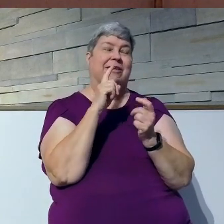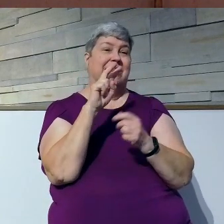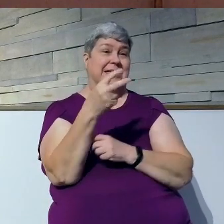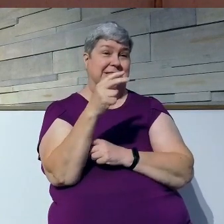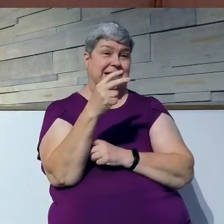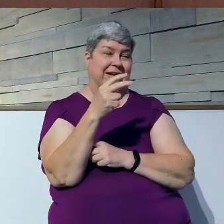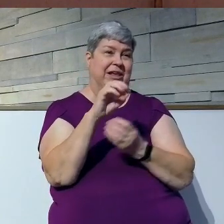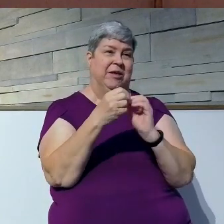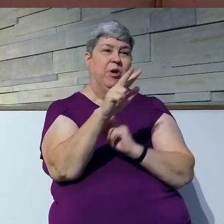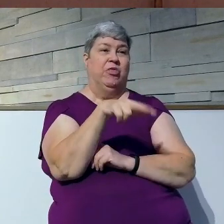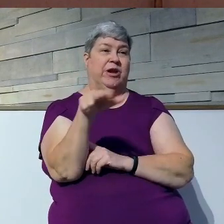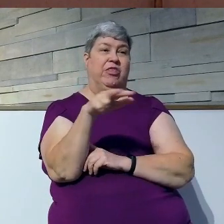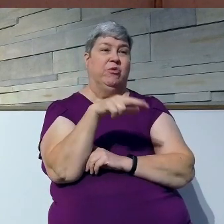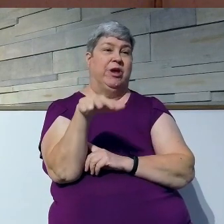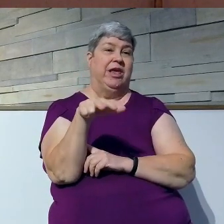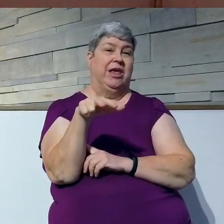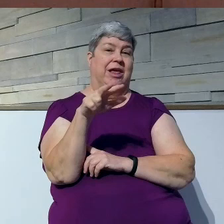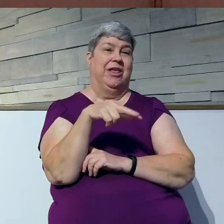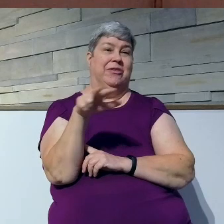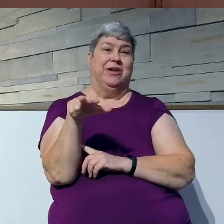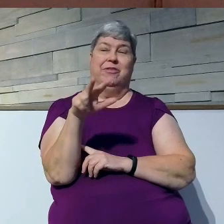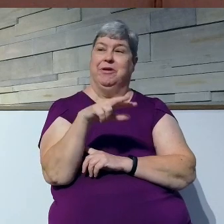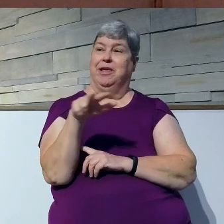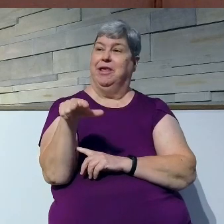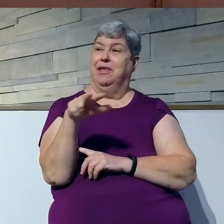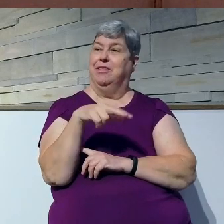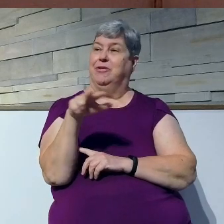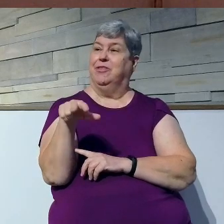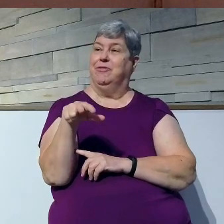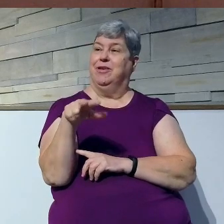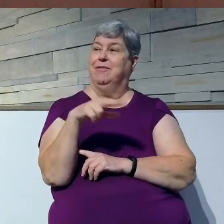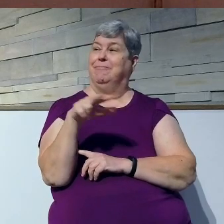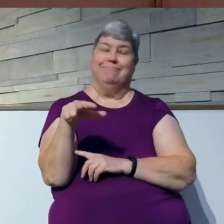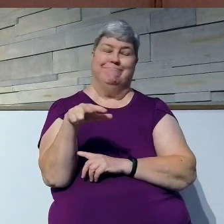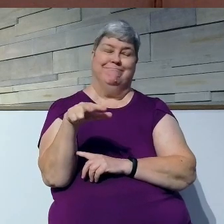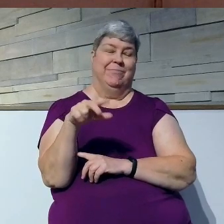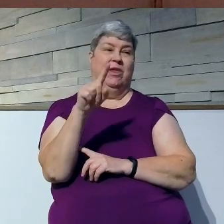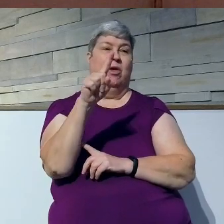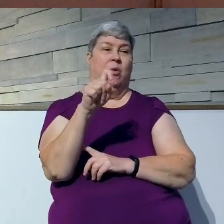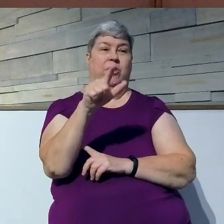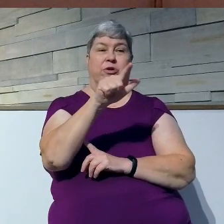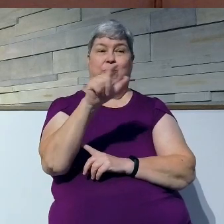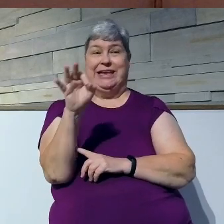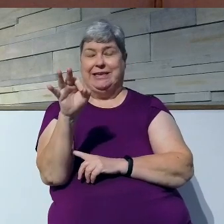our second winner. Number 33 is next. All right,